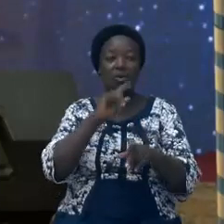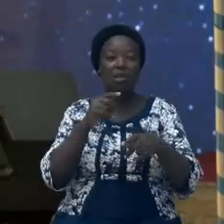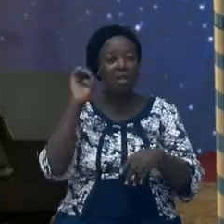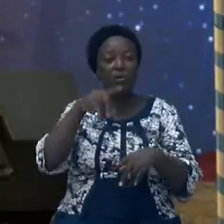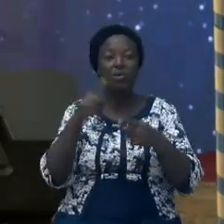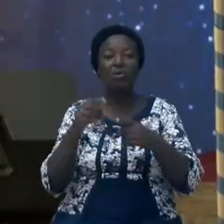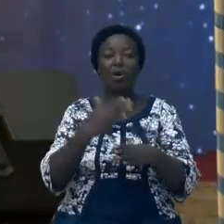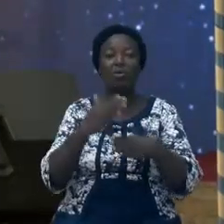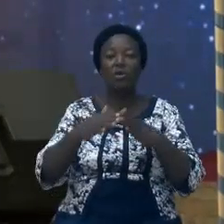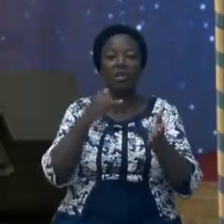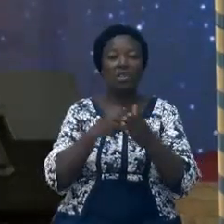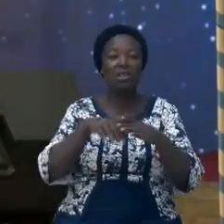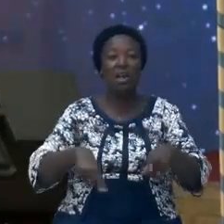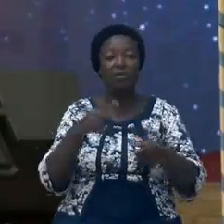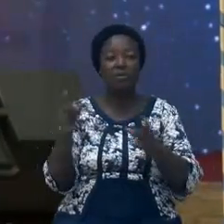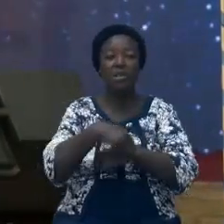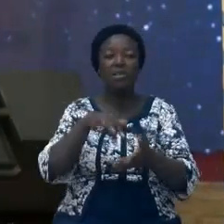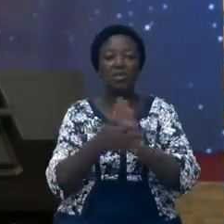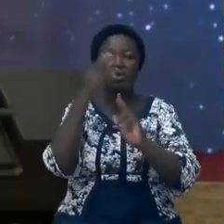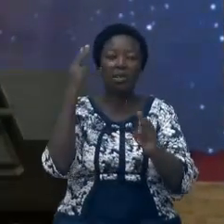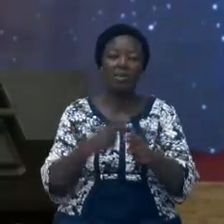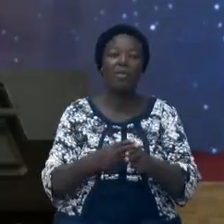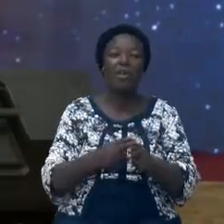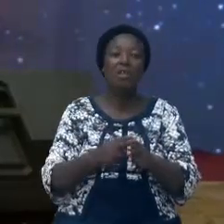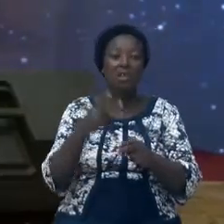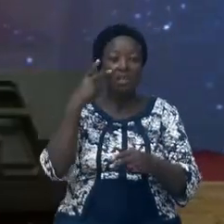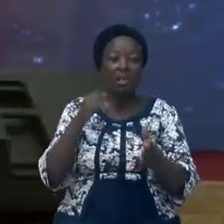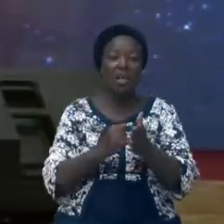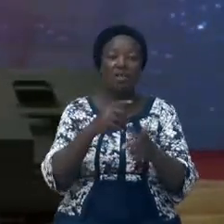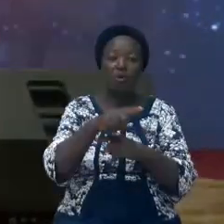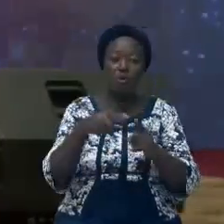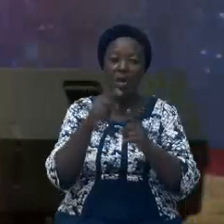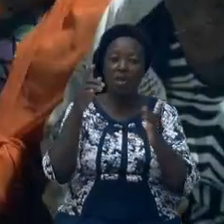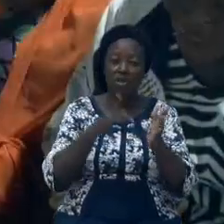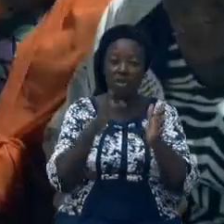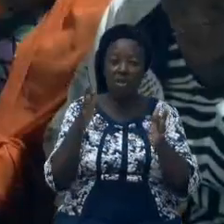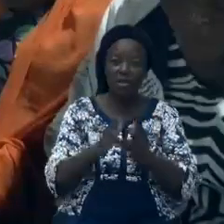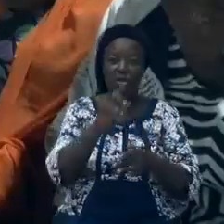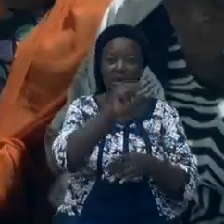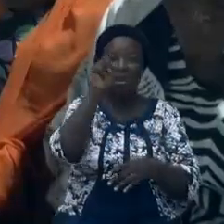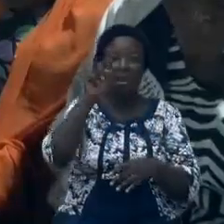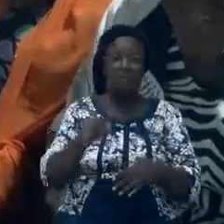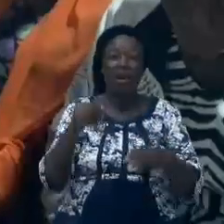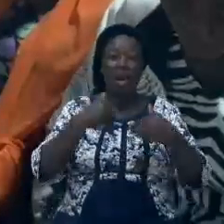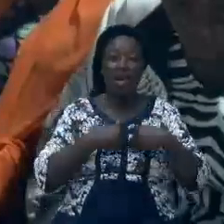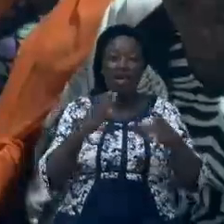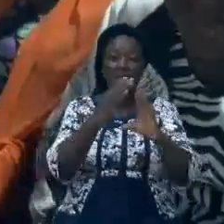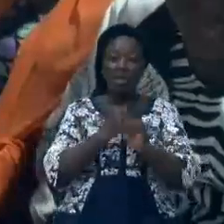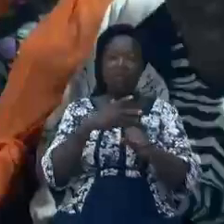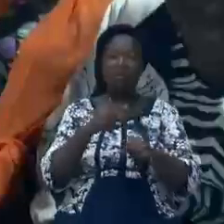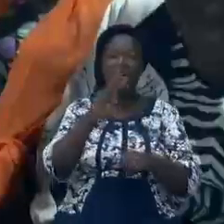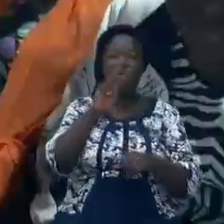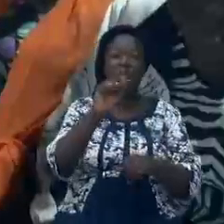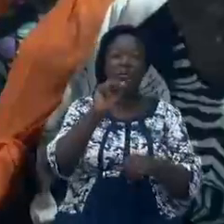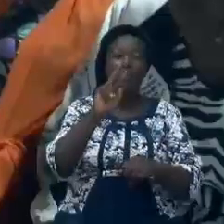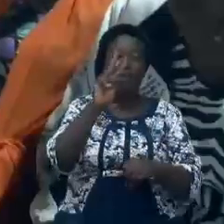done it. And it's going to be accomplished in your life today in Jesus' name. Look at this. When Jesus therefore